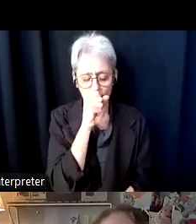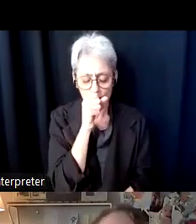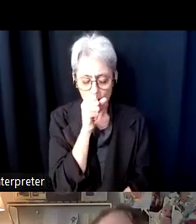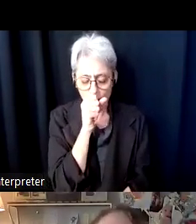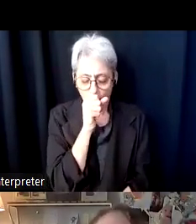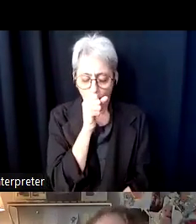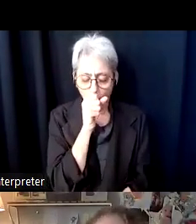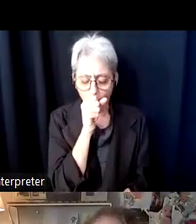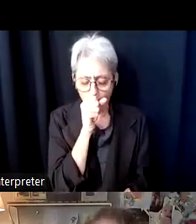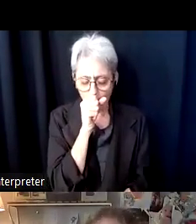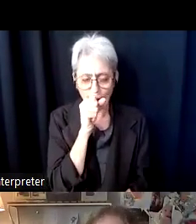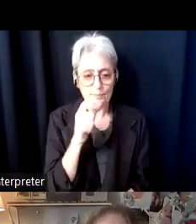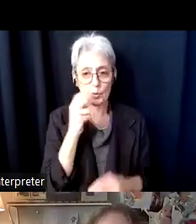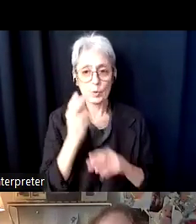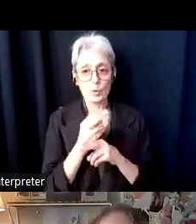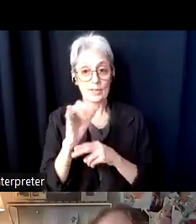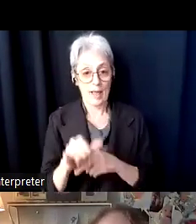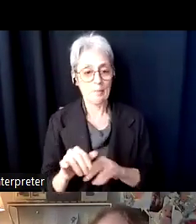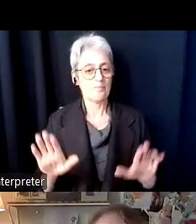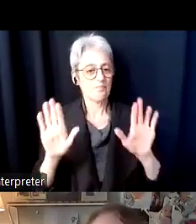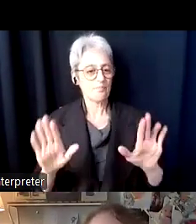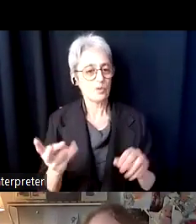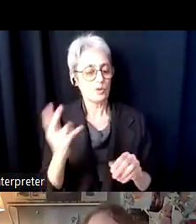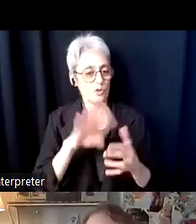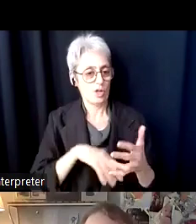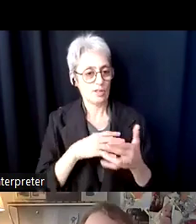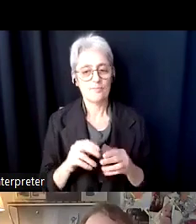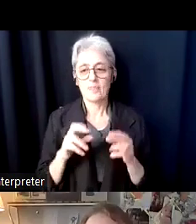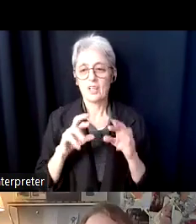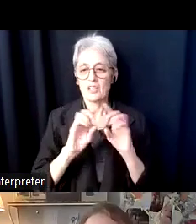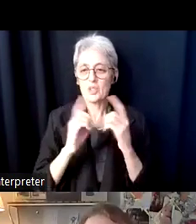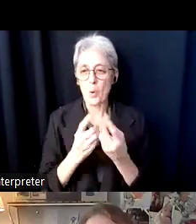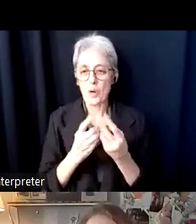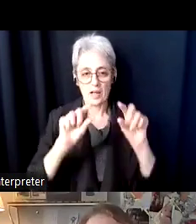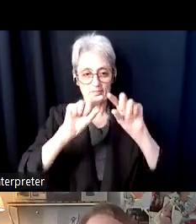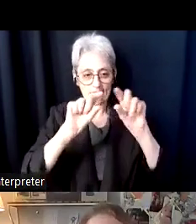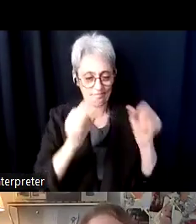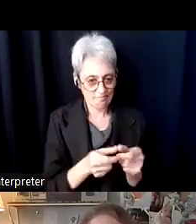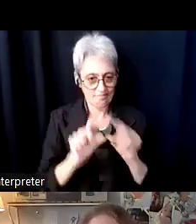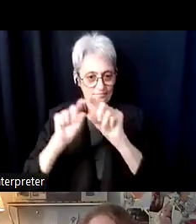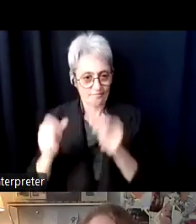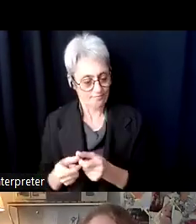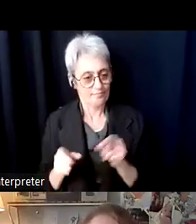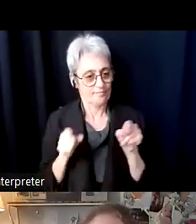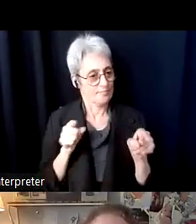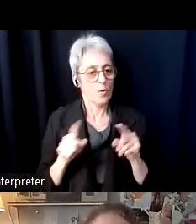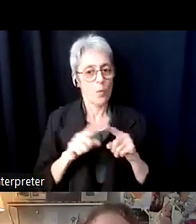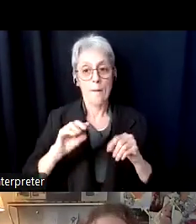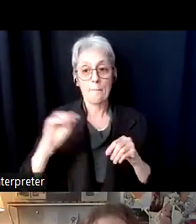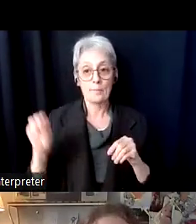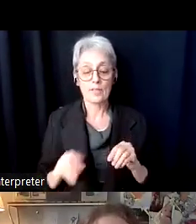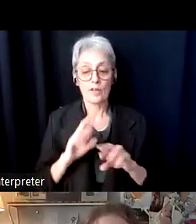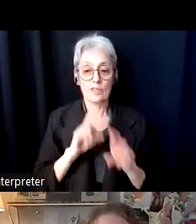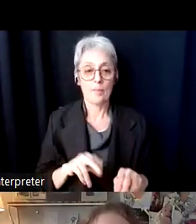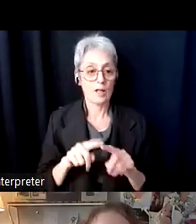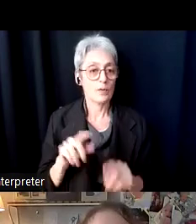see here 2 donut charts. And these donut charts represent the percent of respondents to the NCI-AD survey on the left